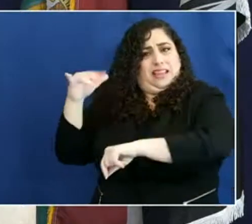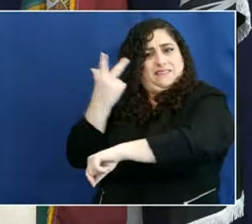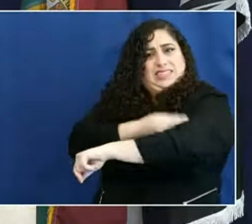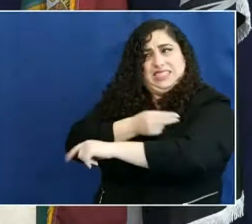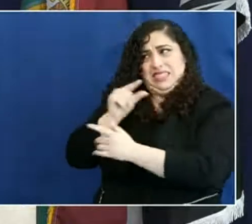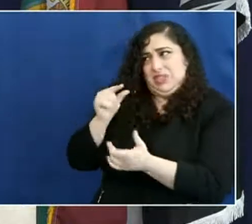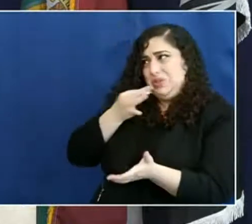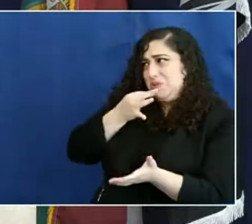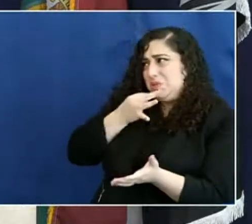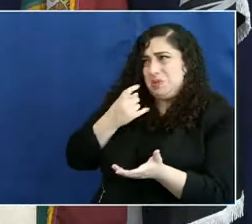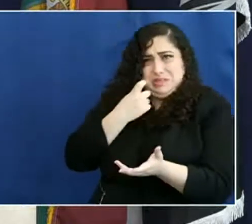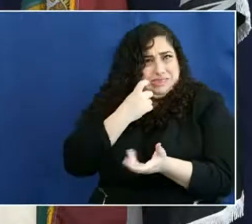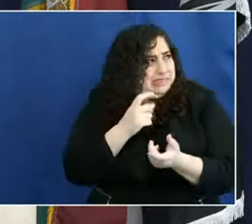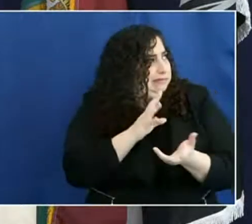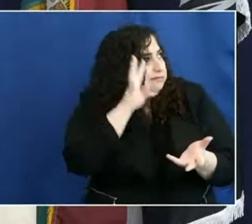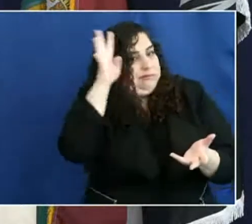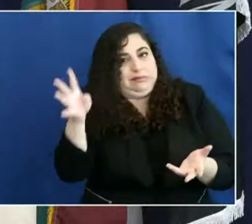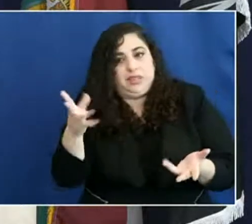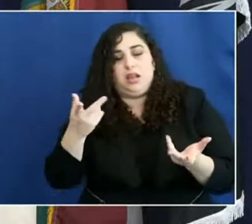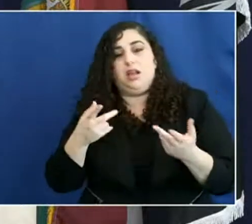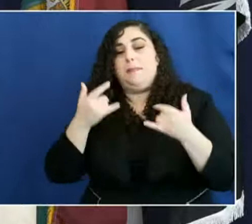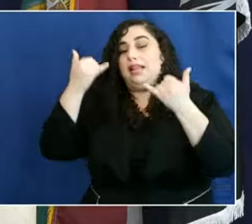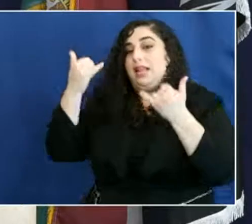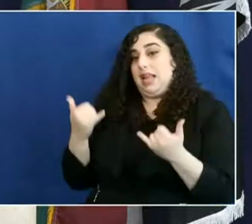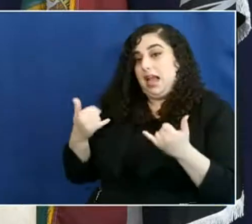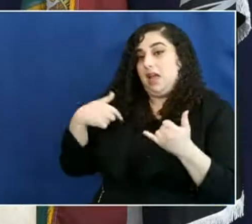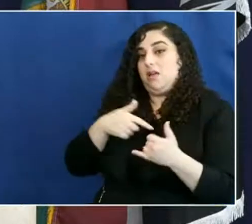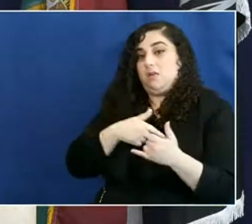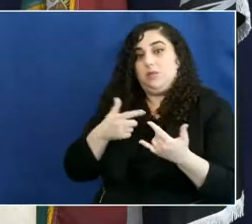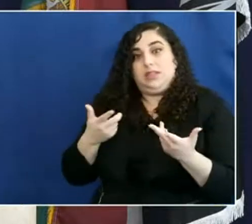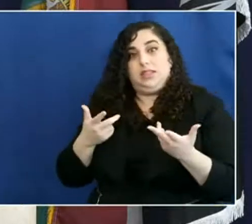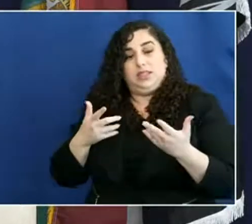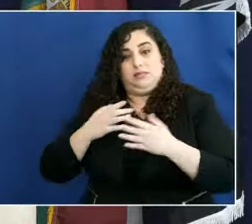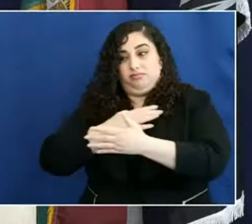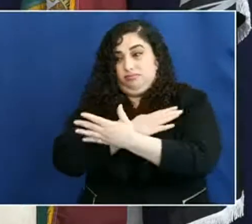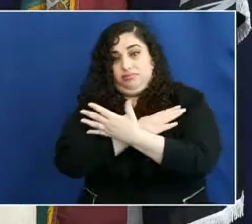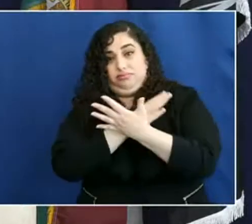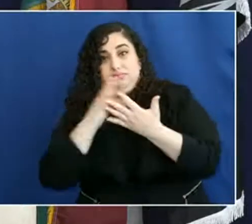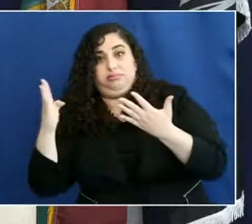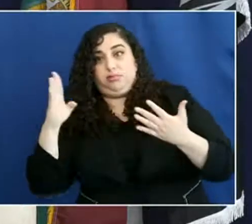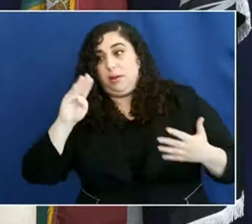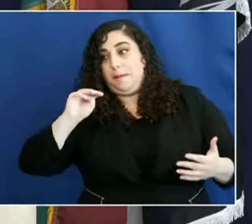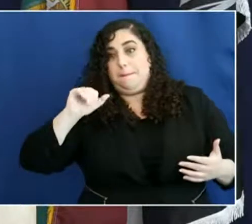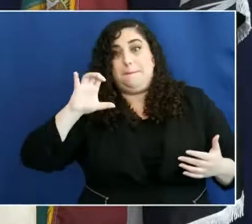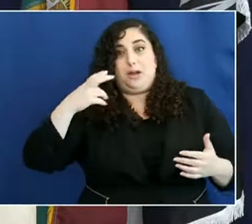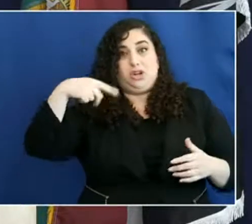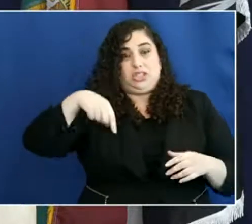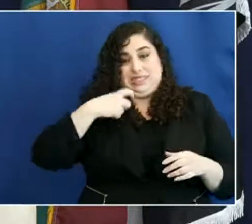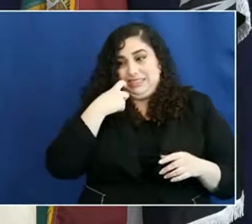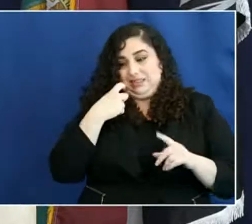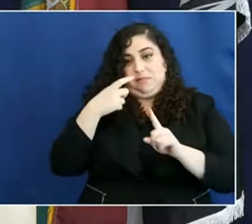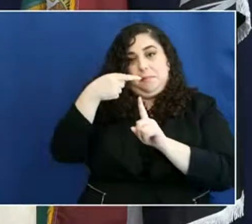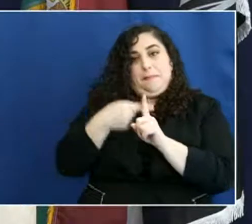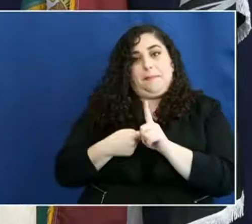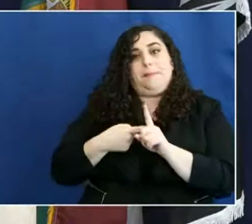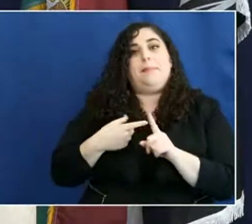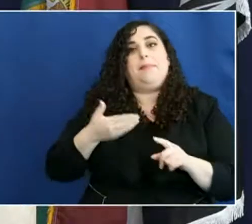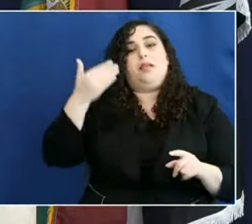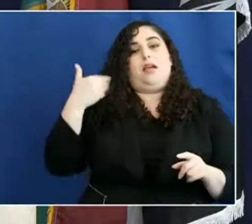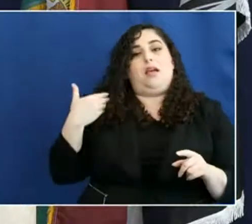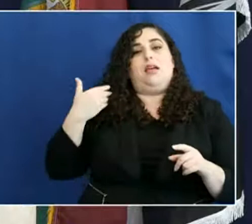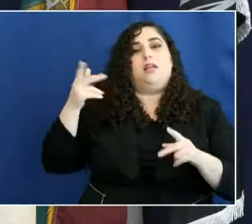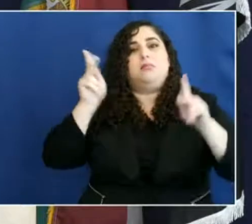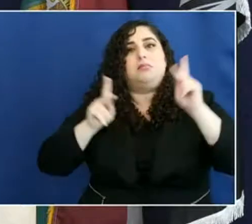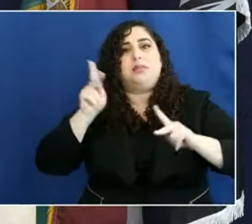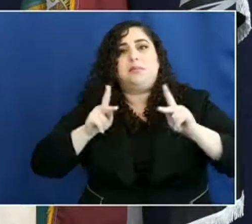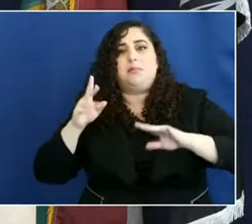fast. But now that we're now all the way through March, we've got many, many, many months of people getting the vaccine. So